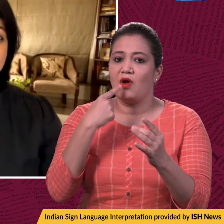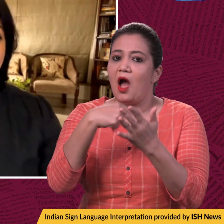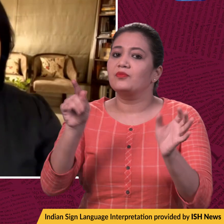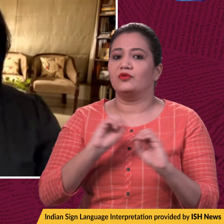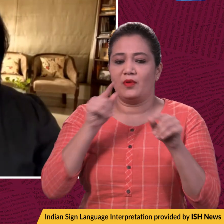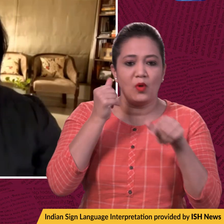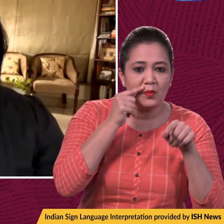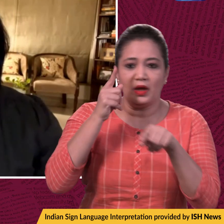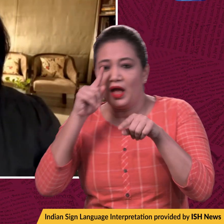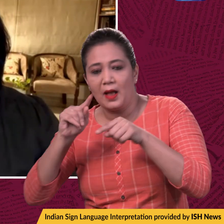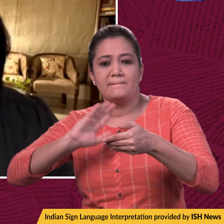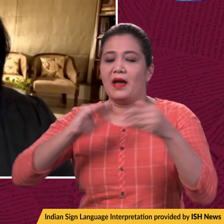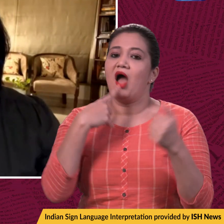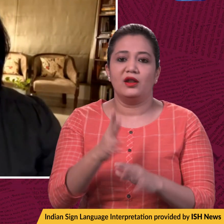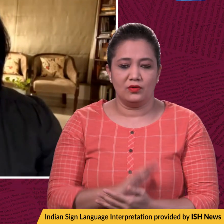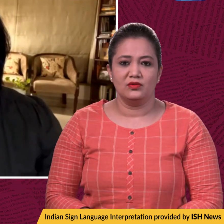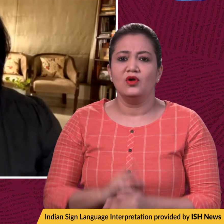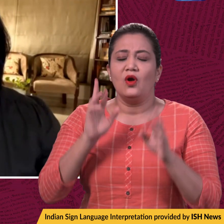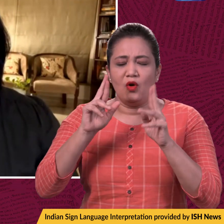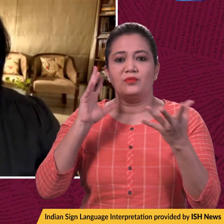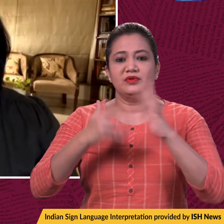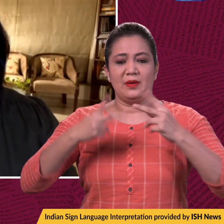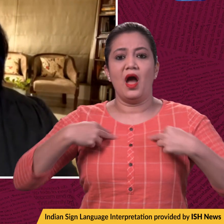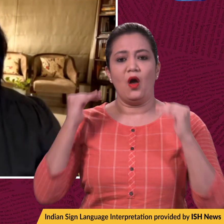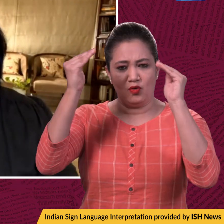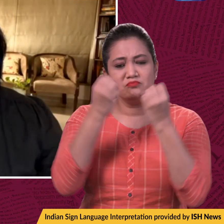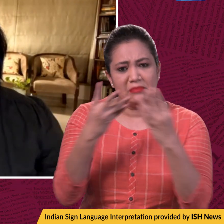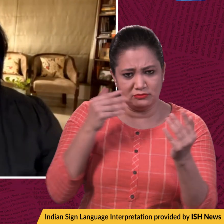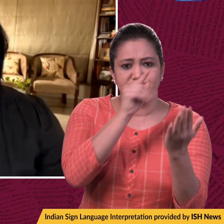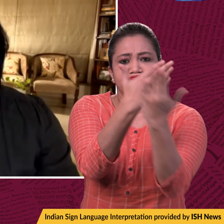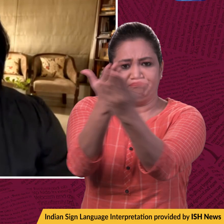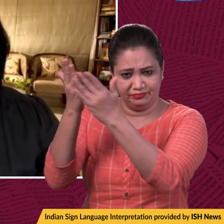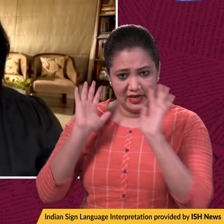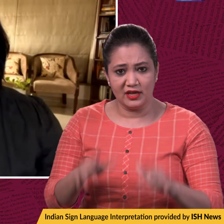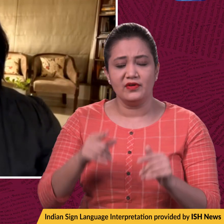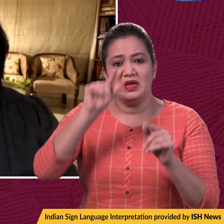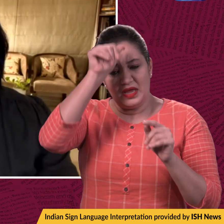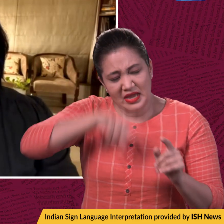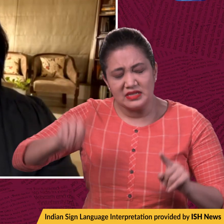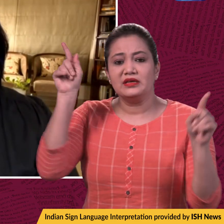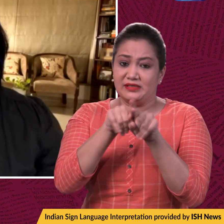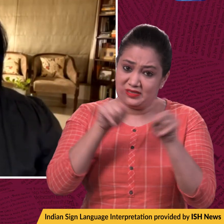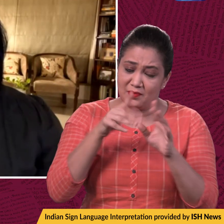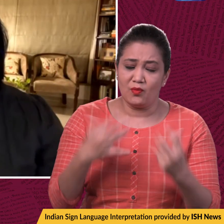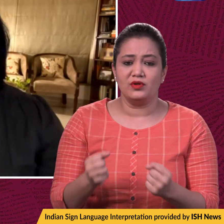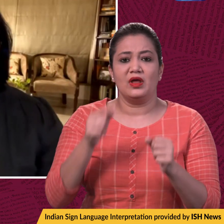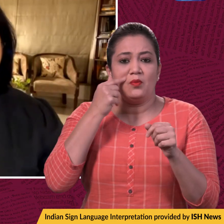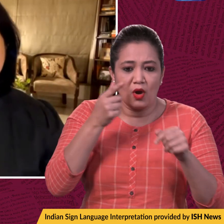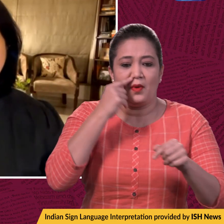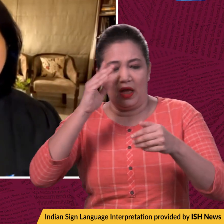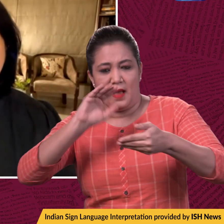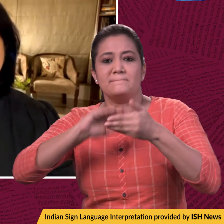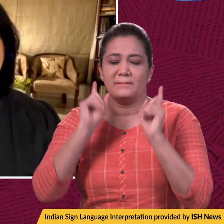marriage is still not recognized. There are, of course, arguments happening in the high courts right now asking that India recognize